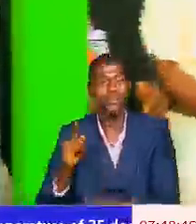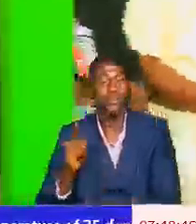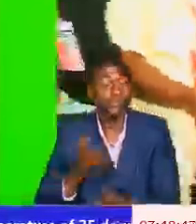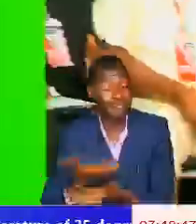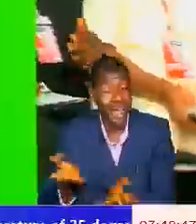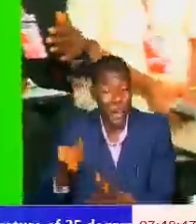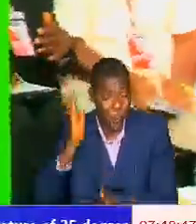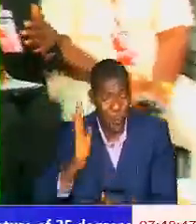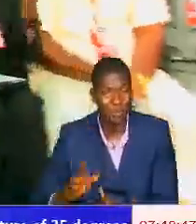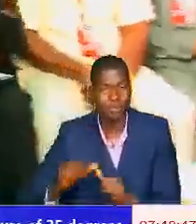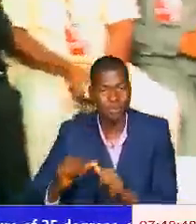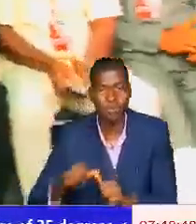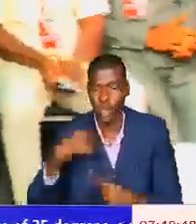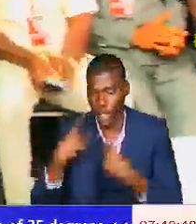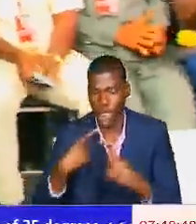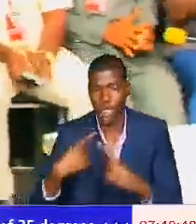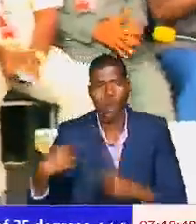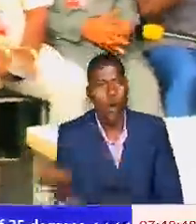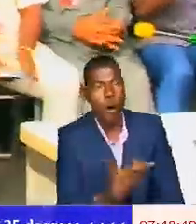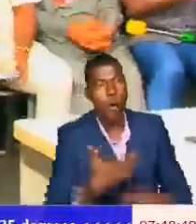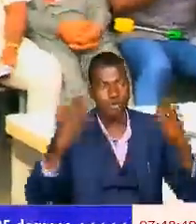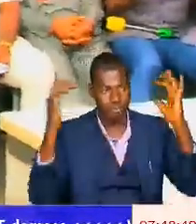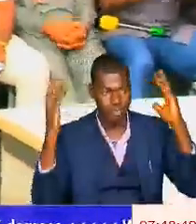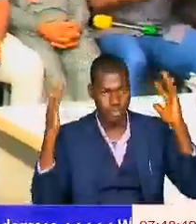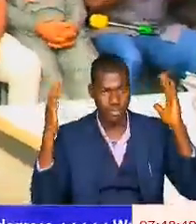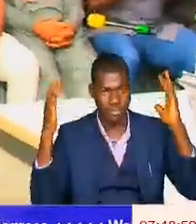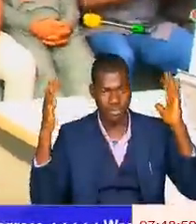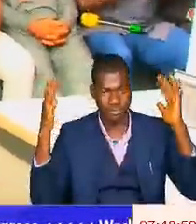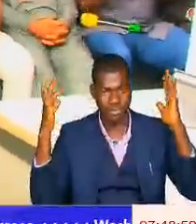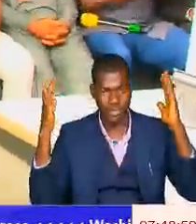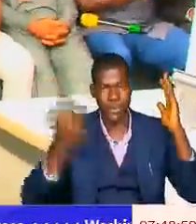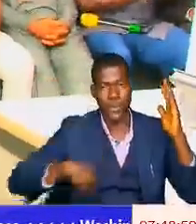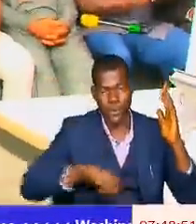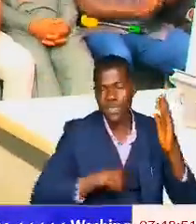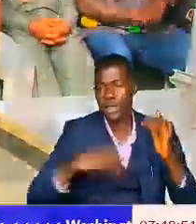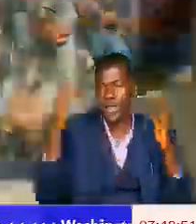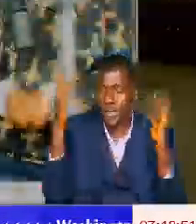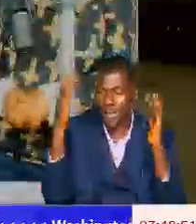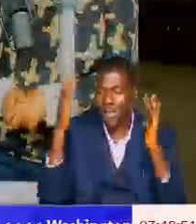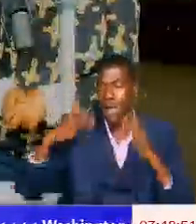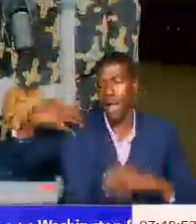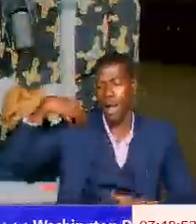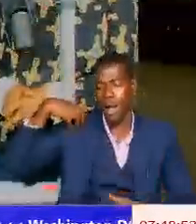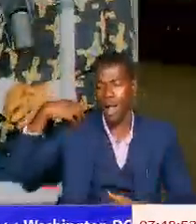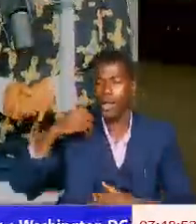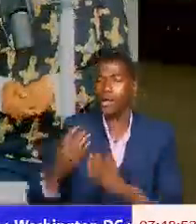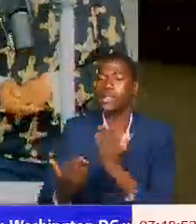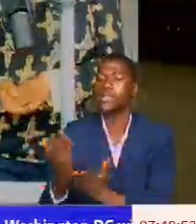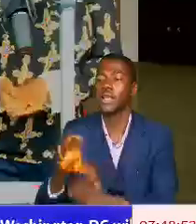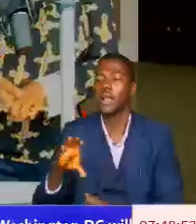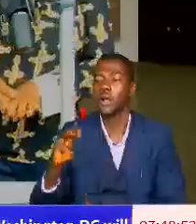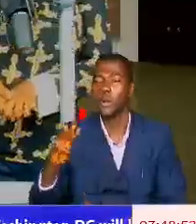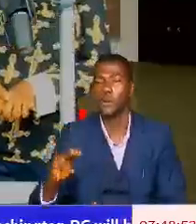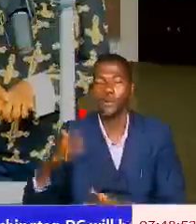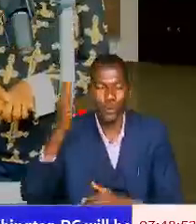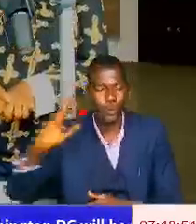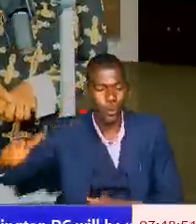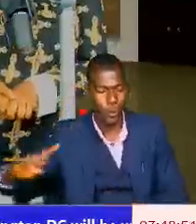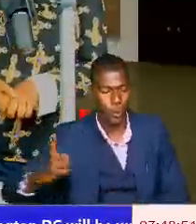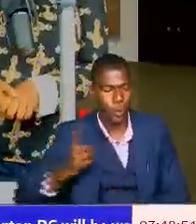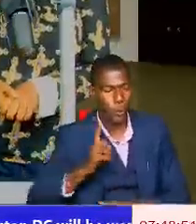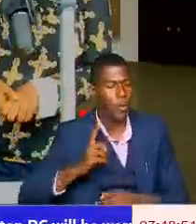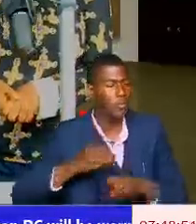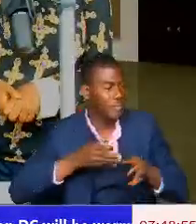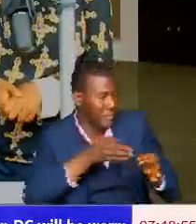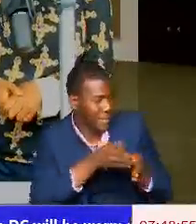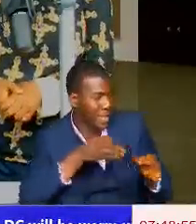choose to talk to encourage us. Make we appreciate Madam Servicom. She go introduce herself. You know, say every time when she come here, she